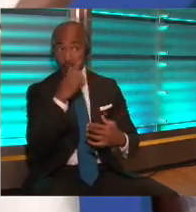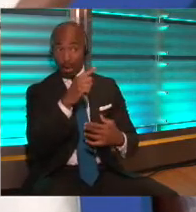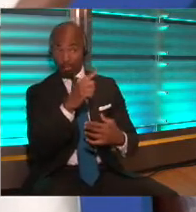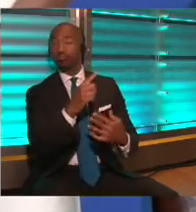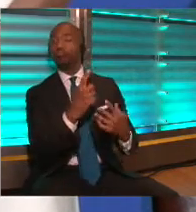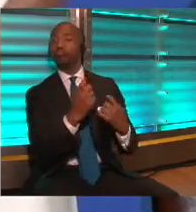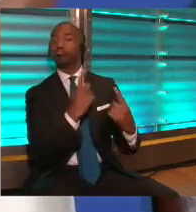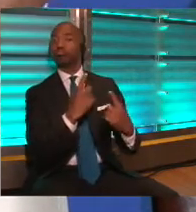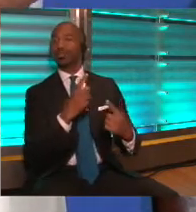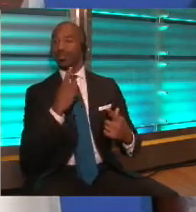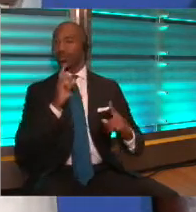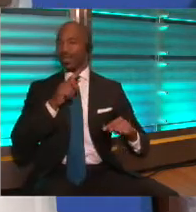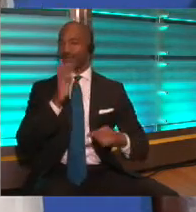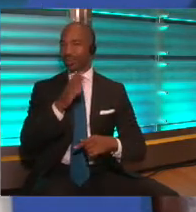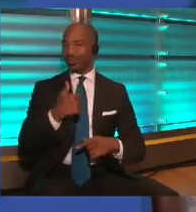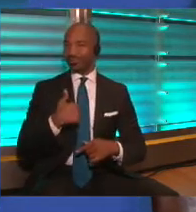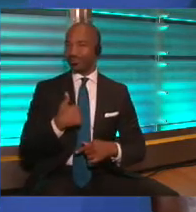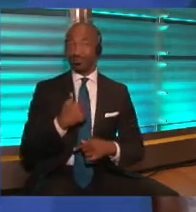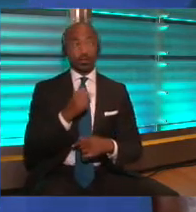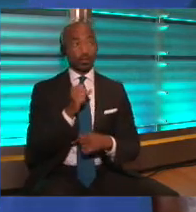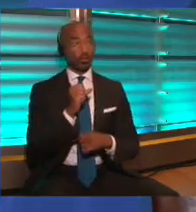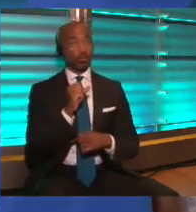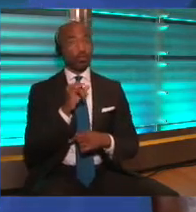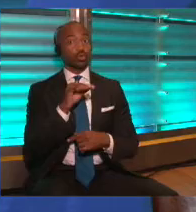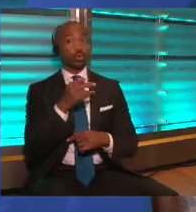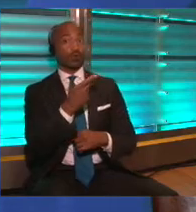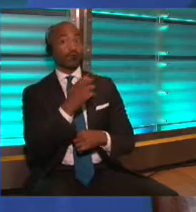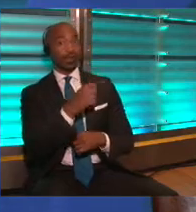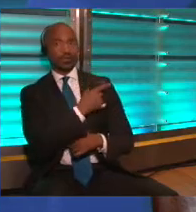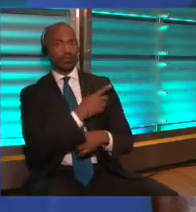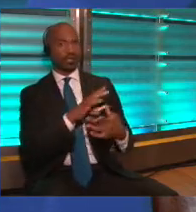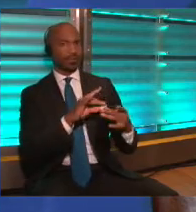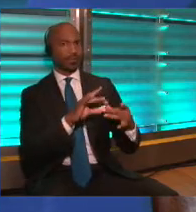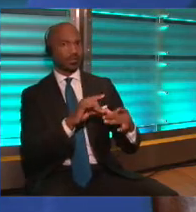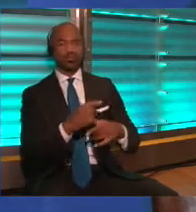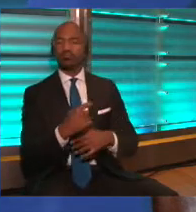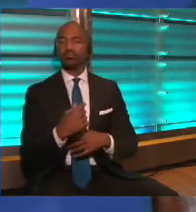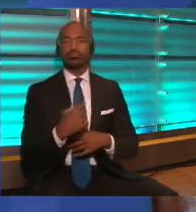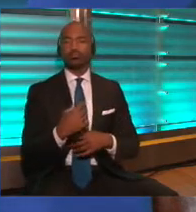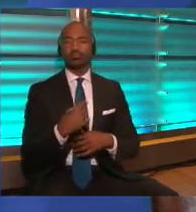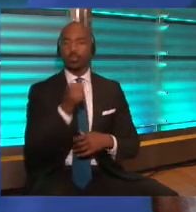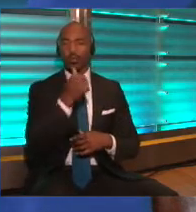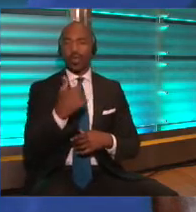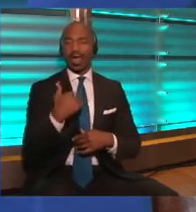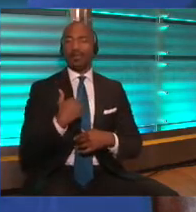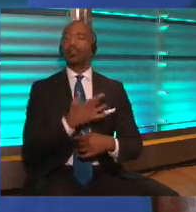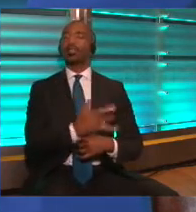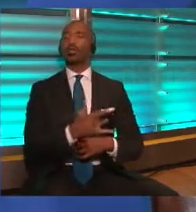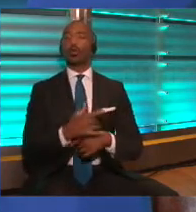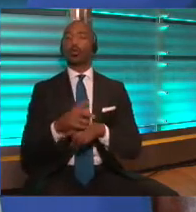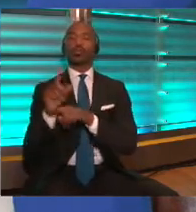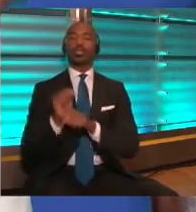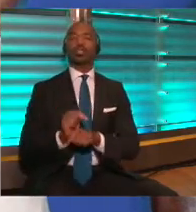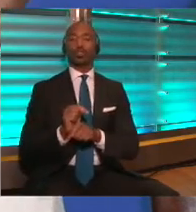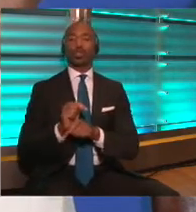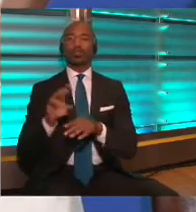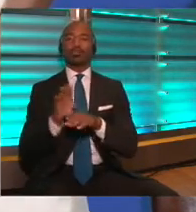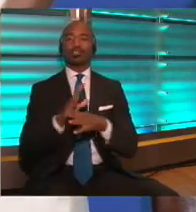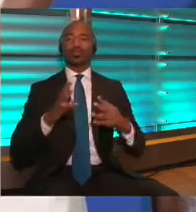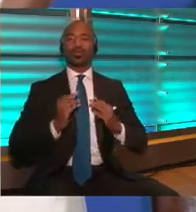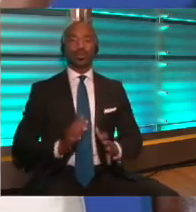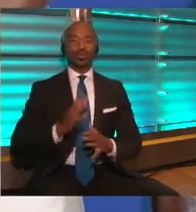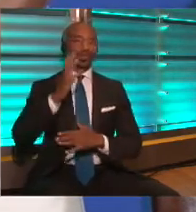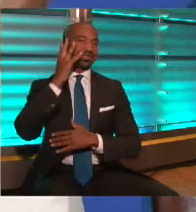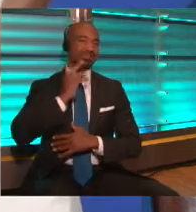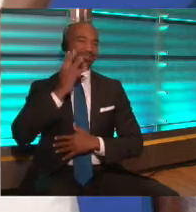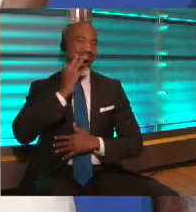gonna answer them. Like Sophie had mentioned, we don't typically have the typical entrepreneurial experience,